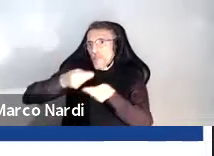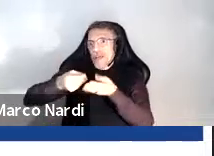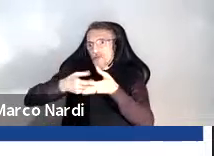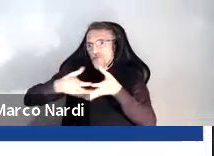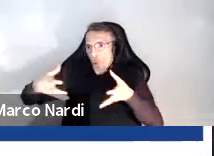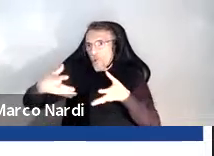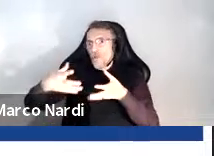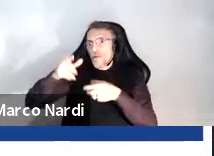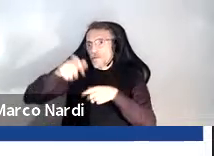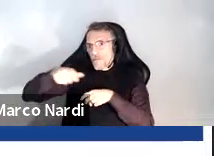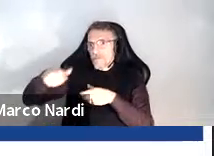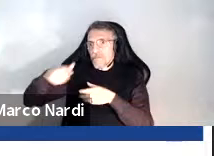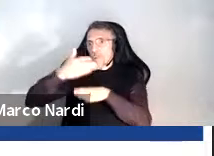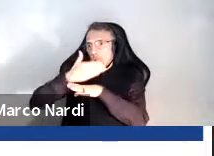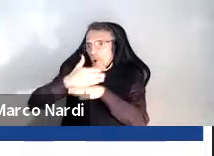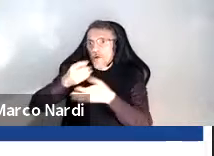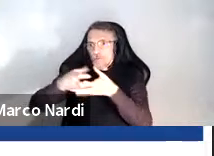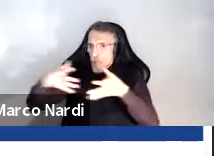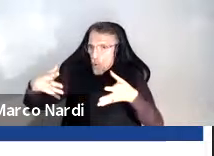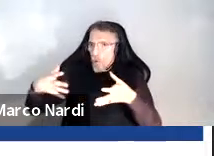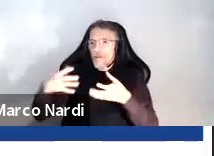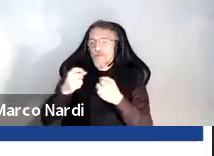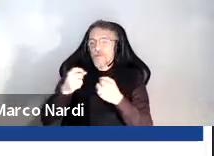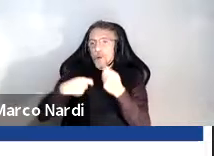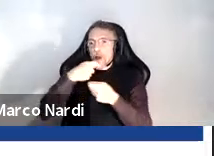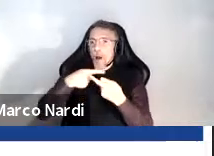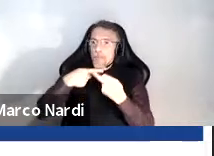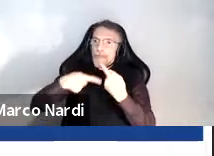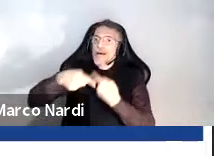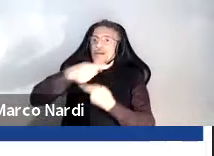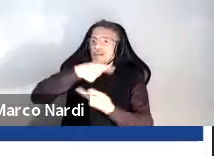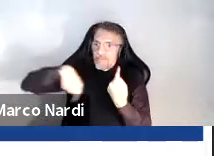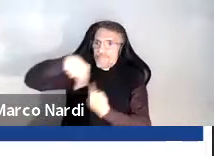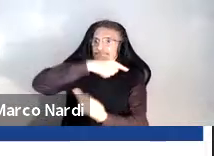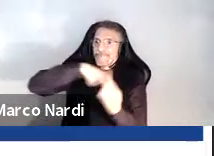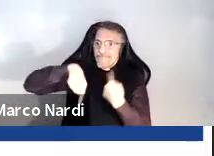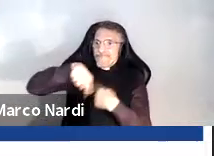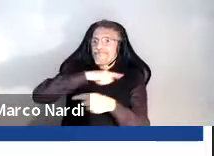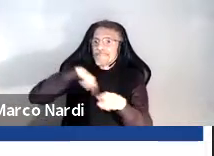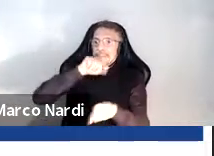new vicious cycle on development, if you will.